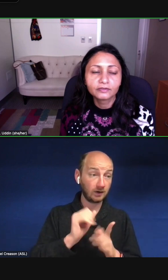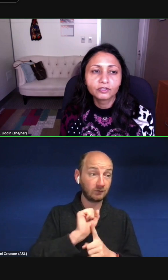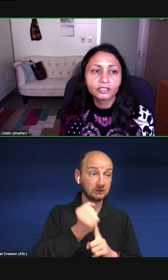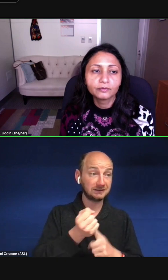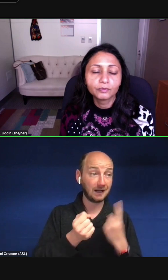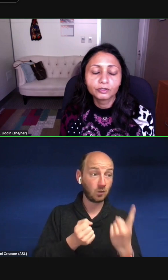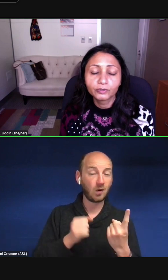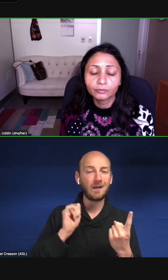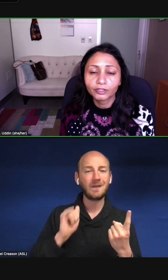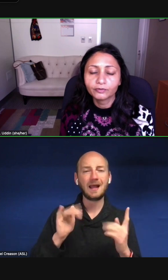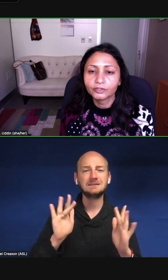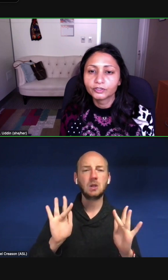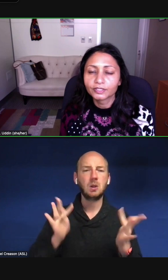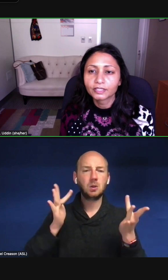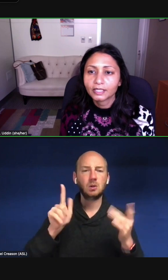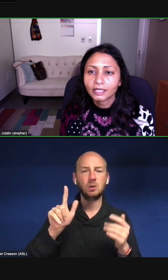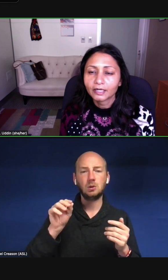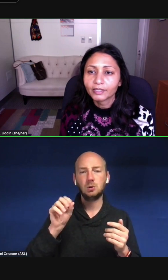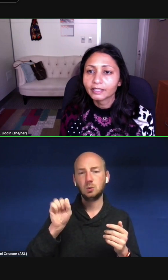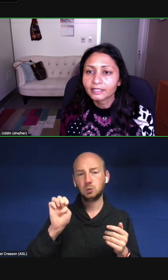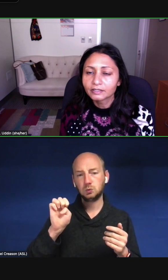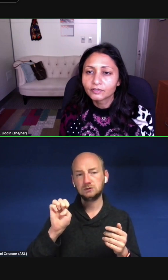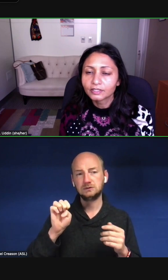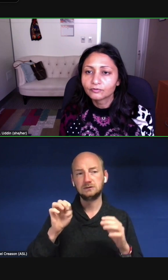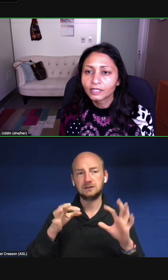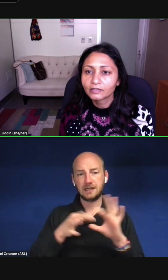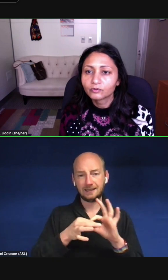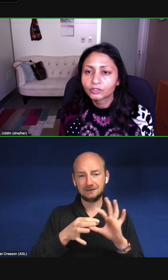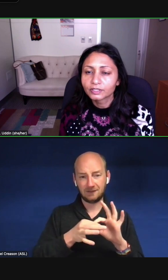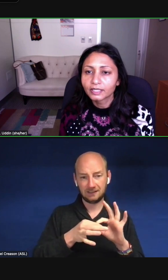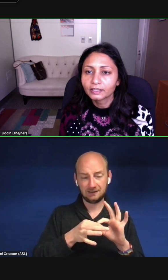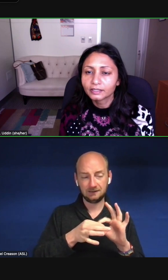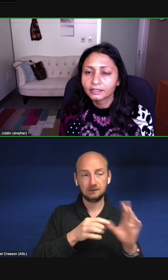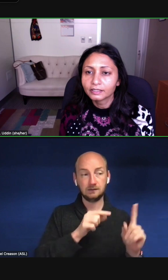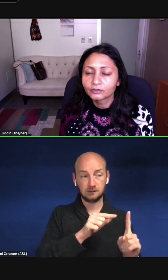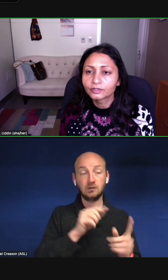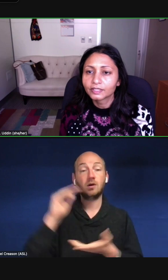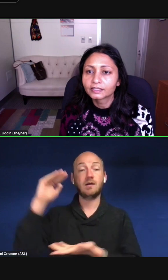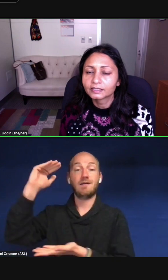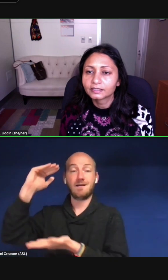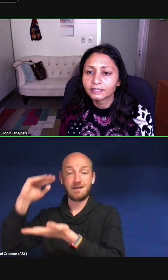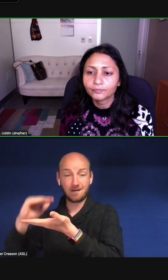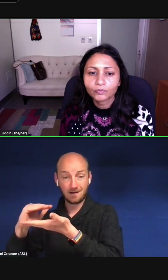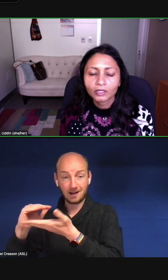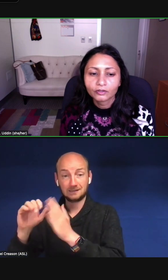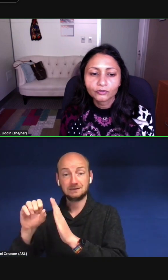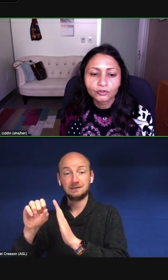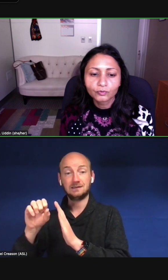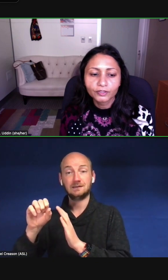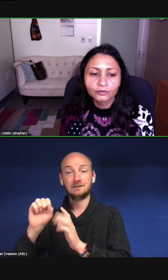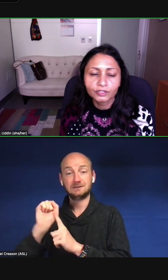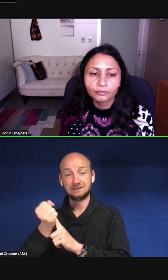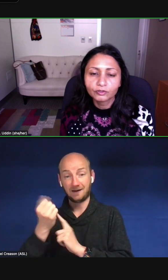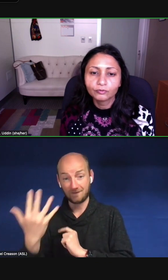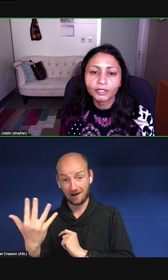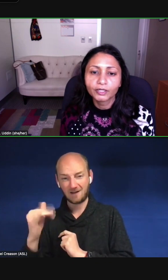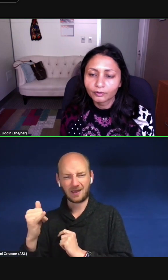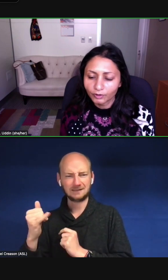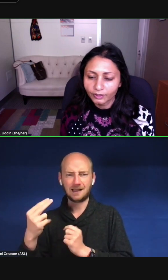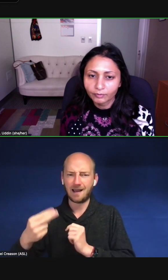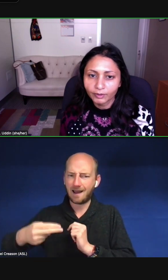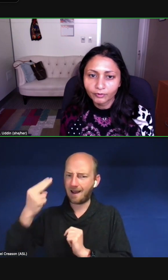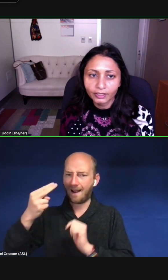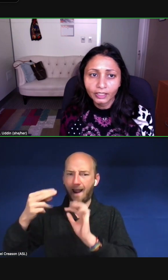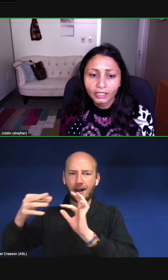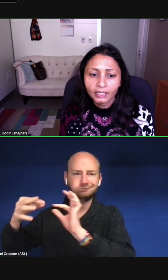loose connectivity between brain regions, and less of state 5, which is a highly interconnected state, those are the ones who seem to do better